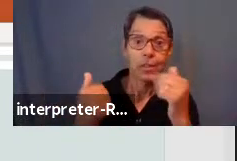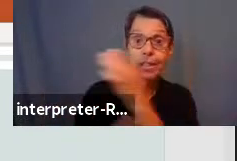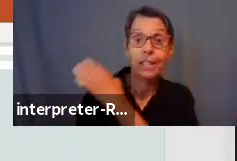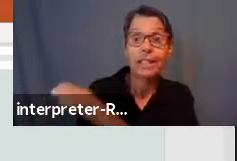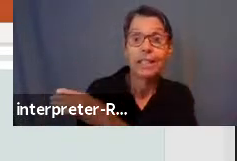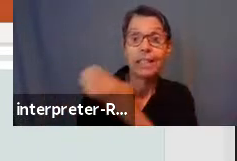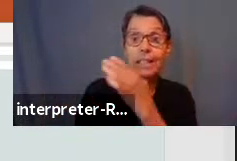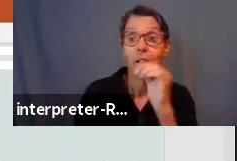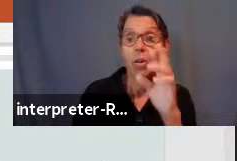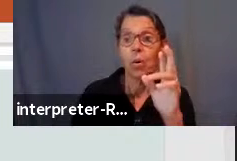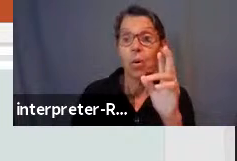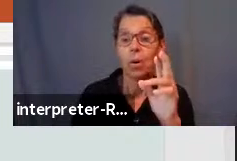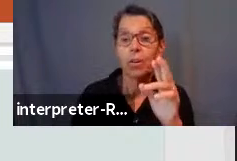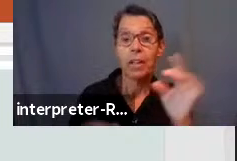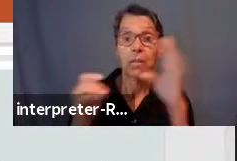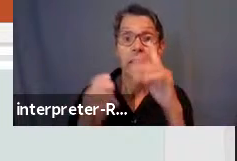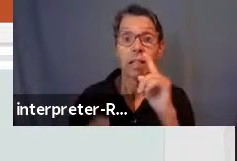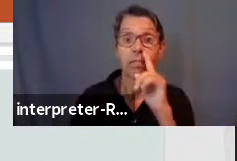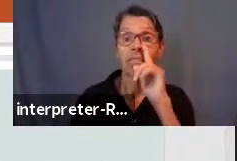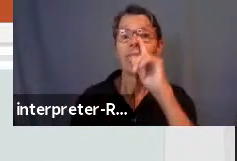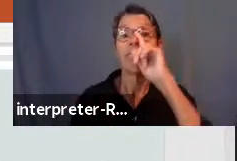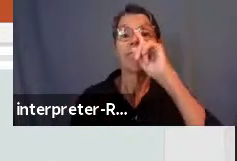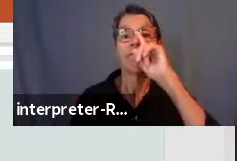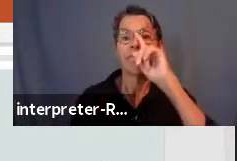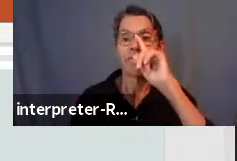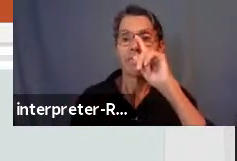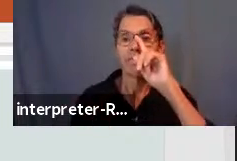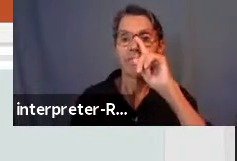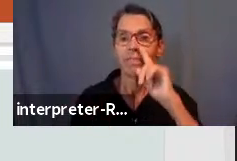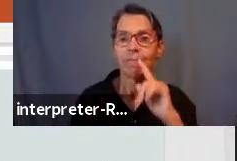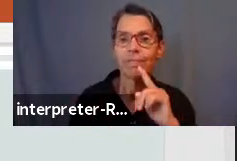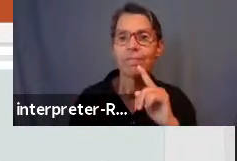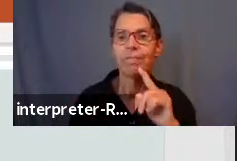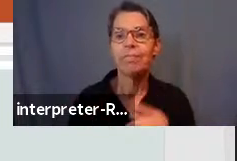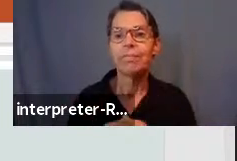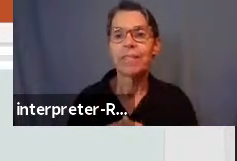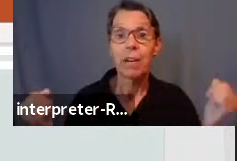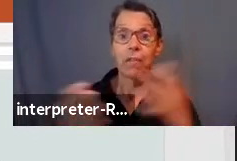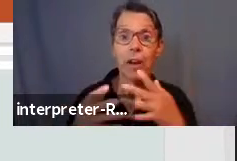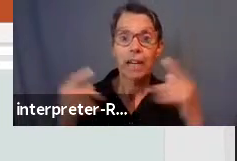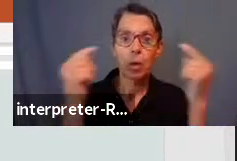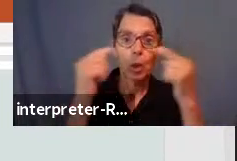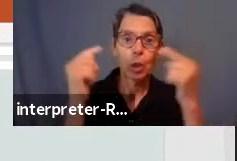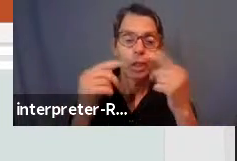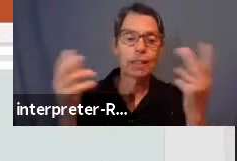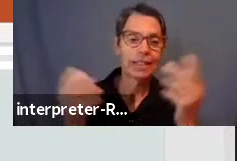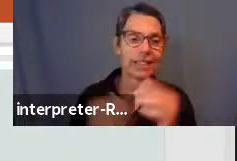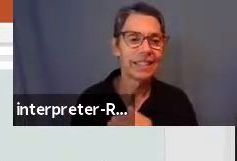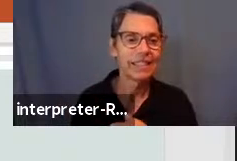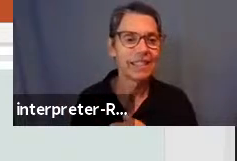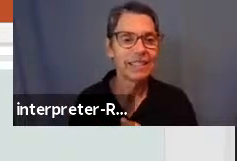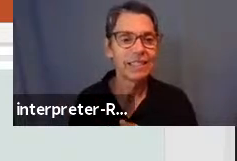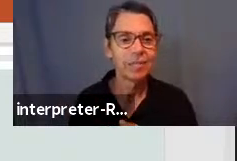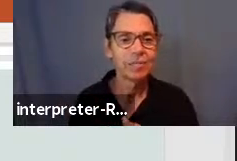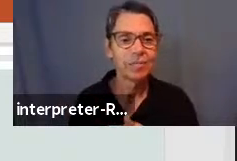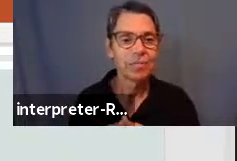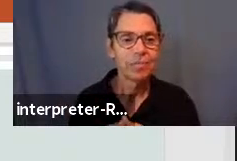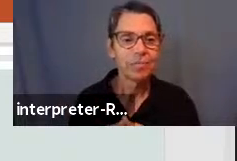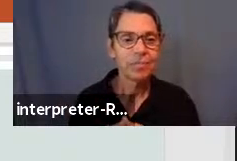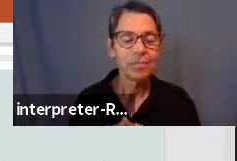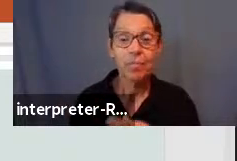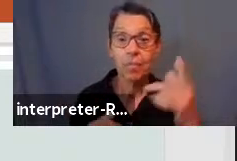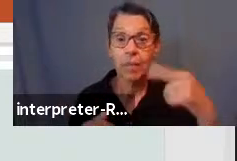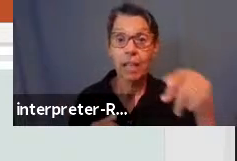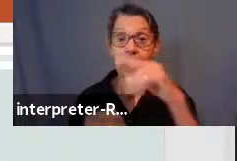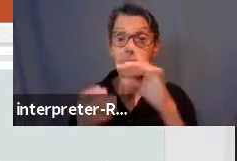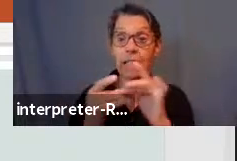the dreaded nose pain of the Q-tip up the nose. And then, they did say